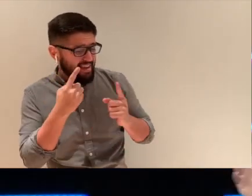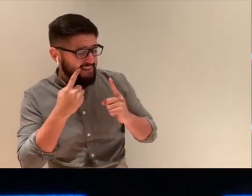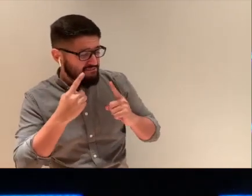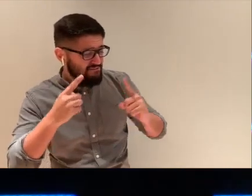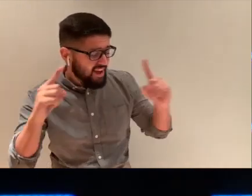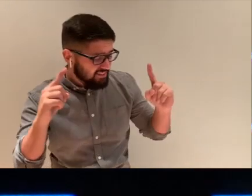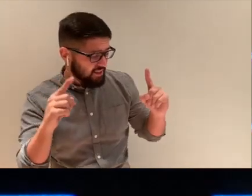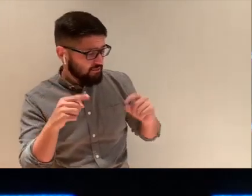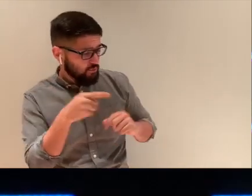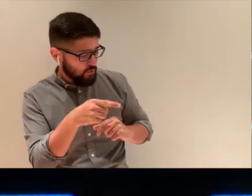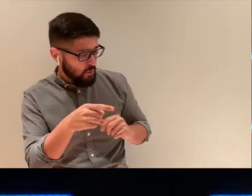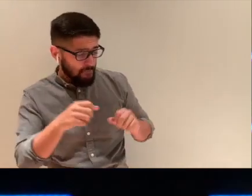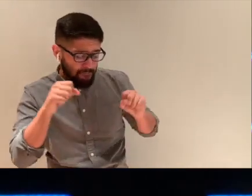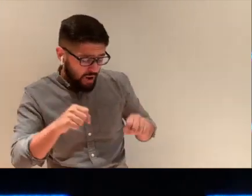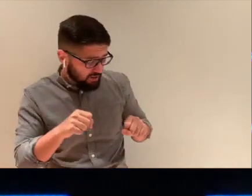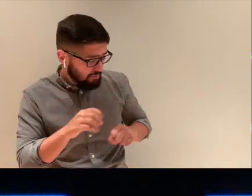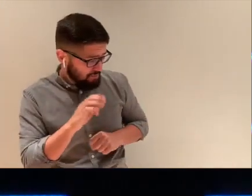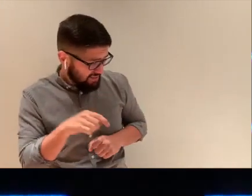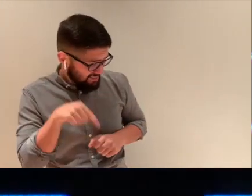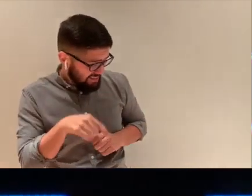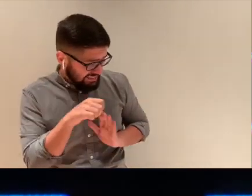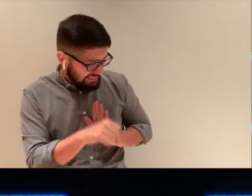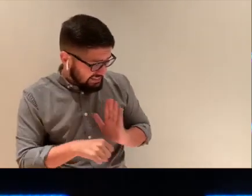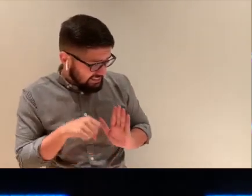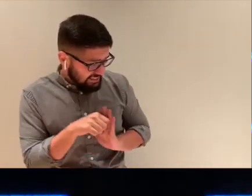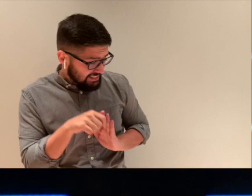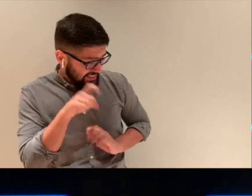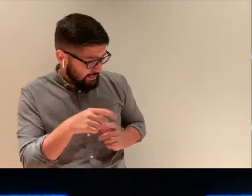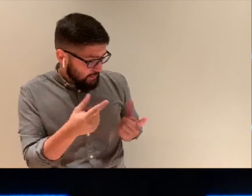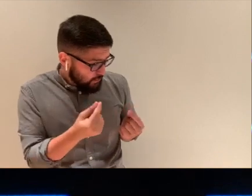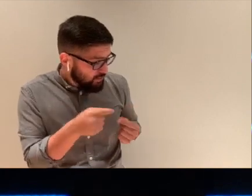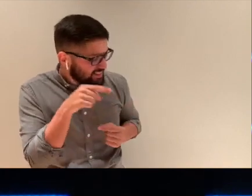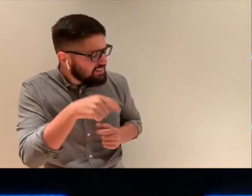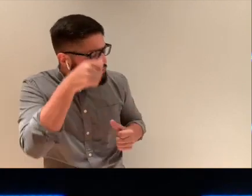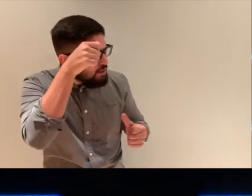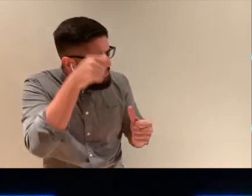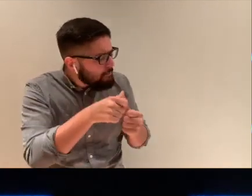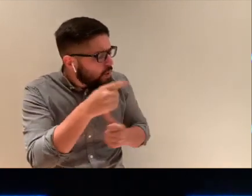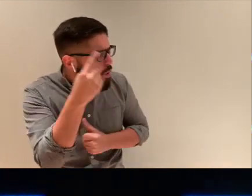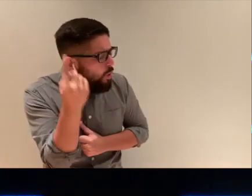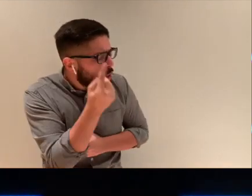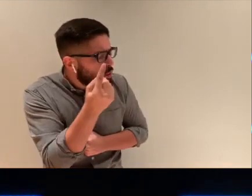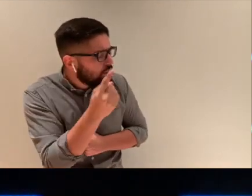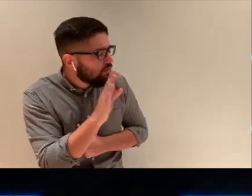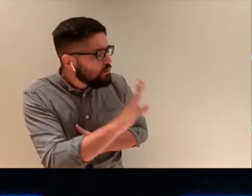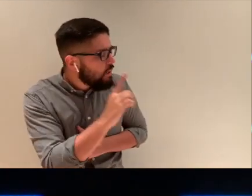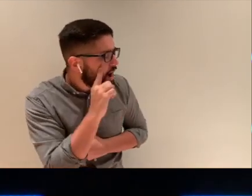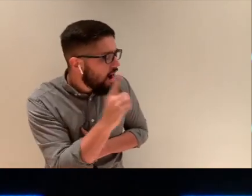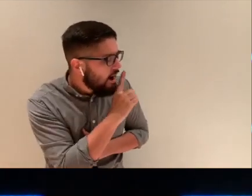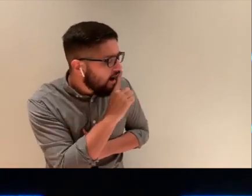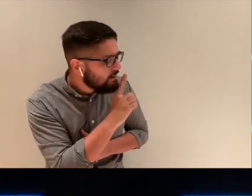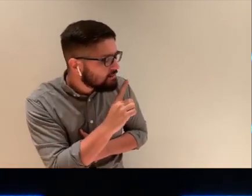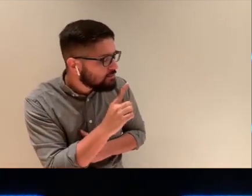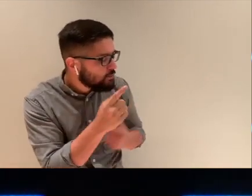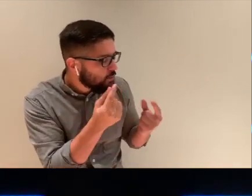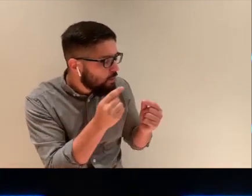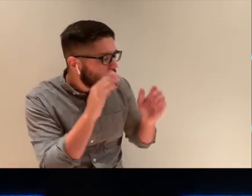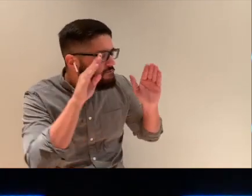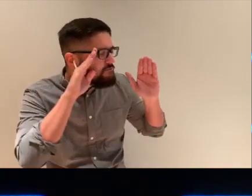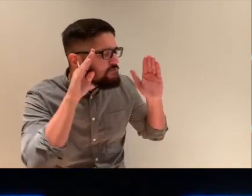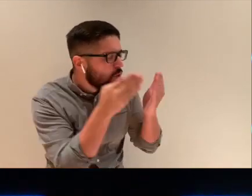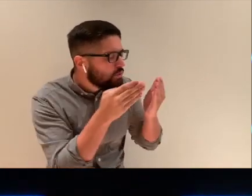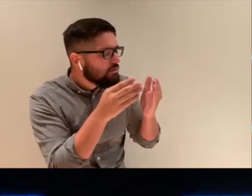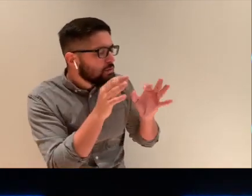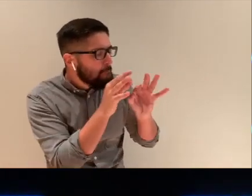as effective as you can possibly be in this season, then you need to remember to always fix your